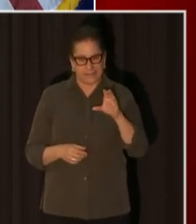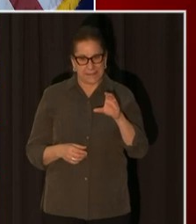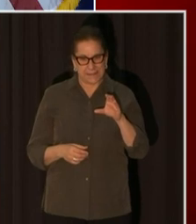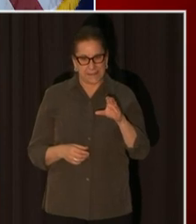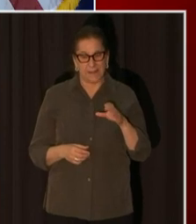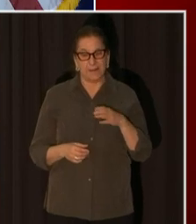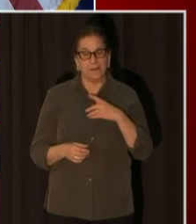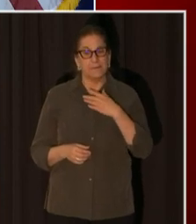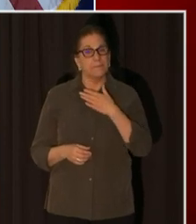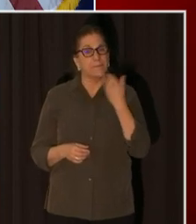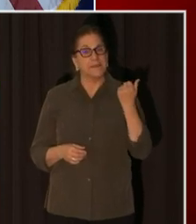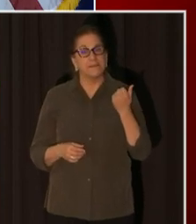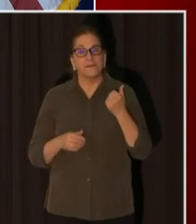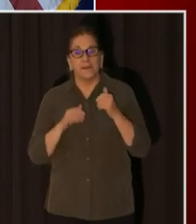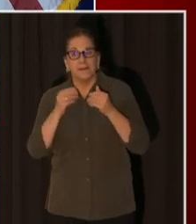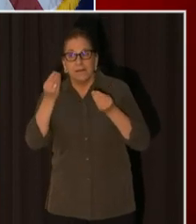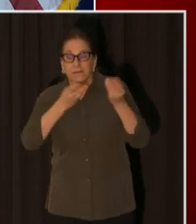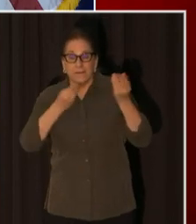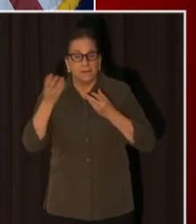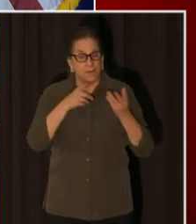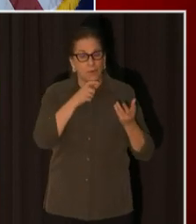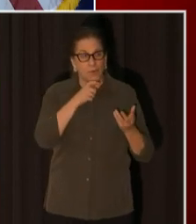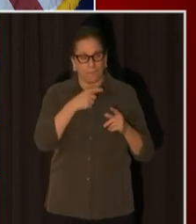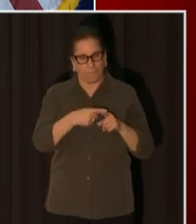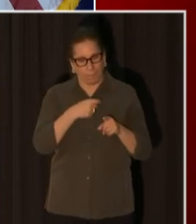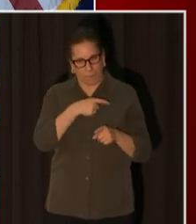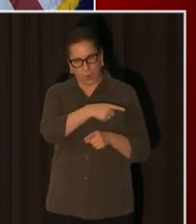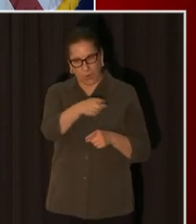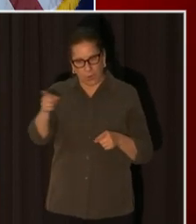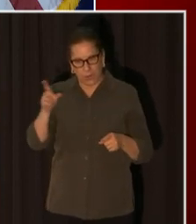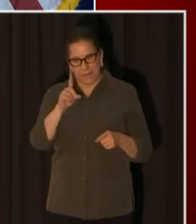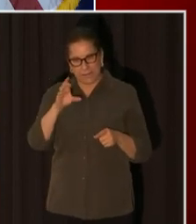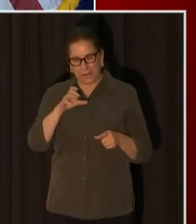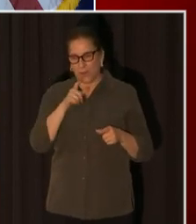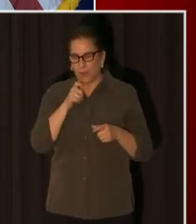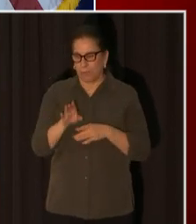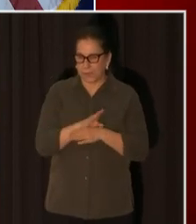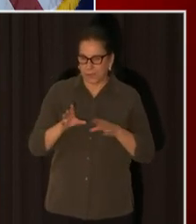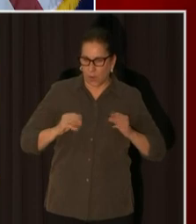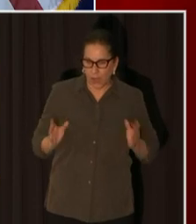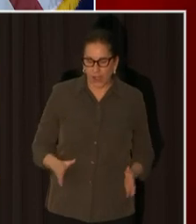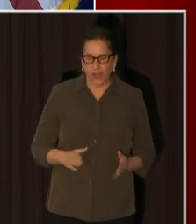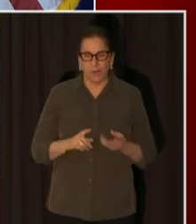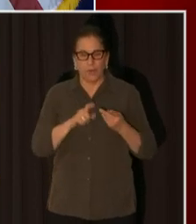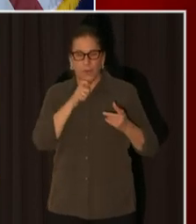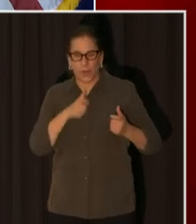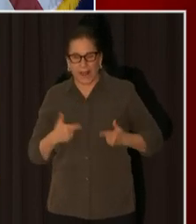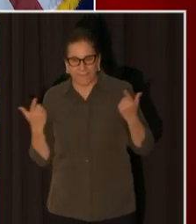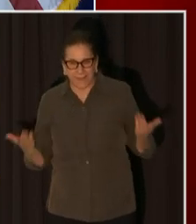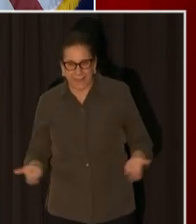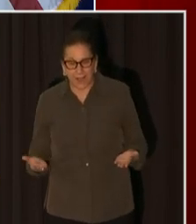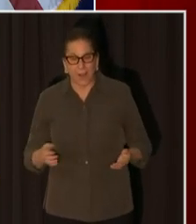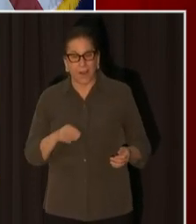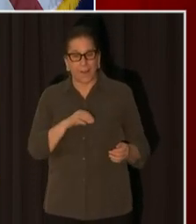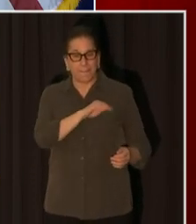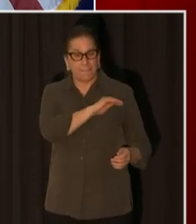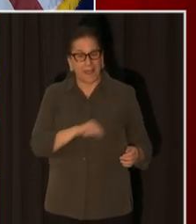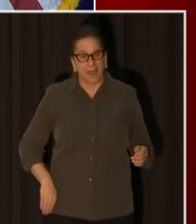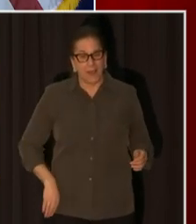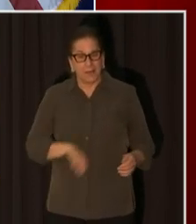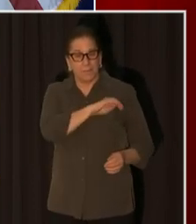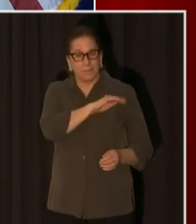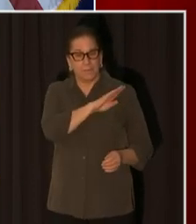business owners that call DC home. So as Mayor Bowser announced on Monday, she called together a group of leaders